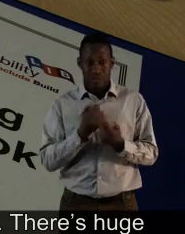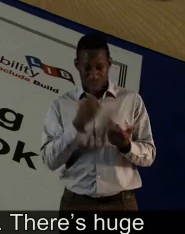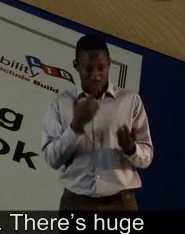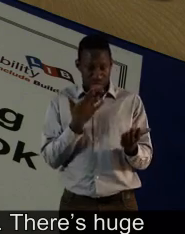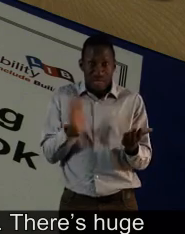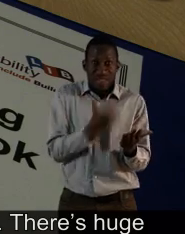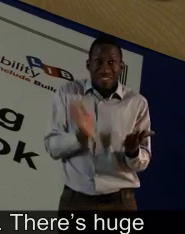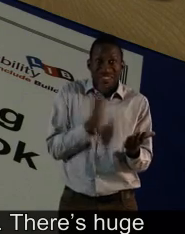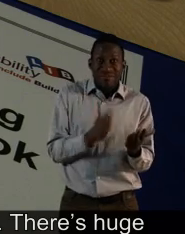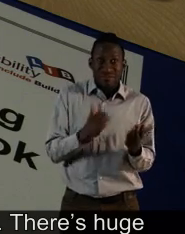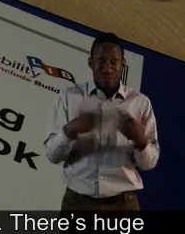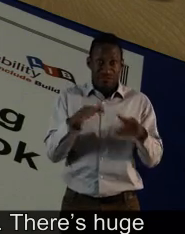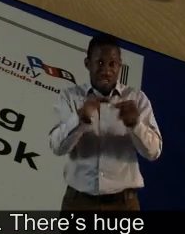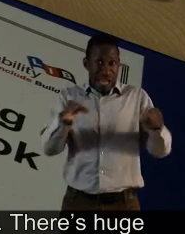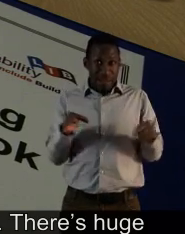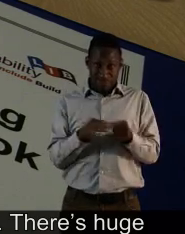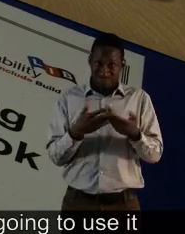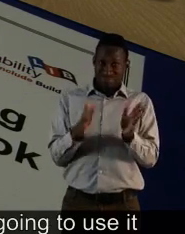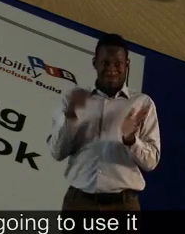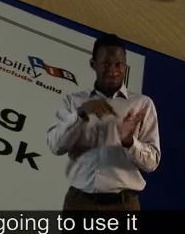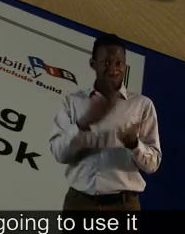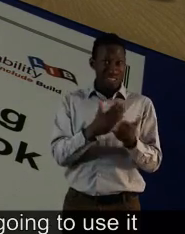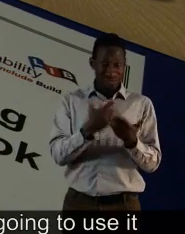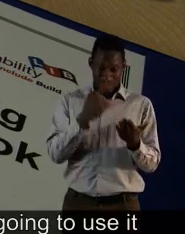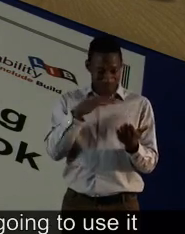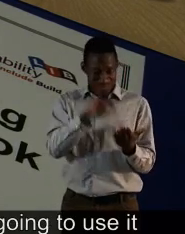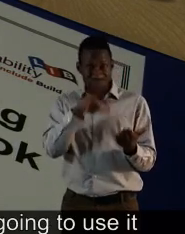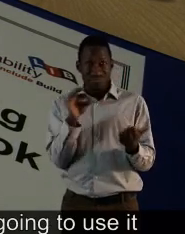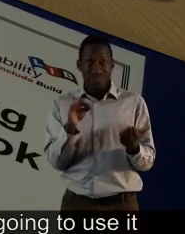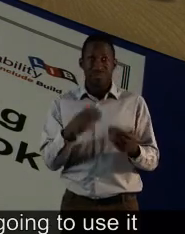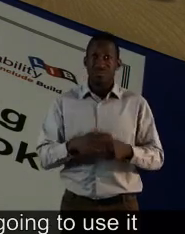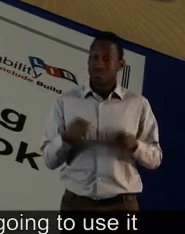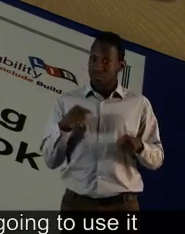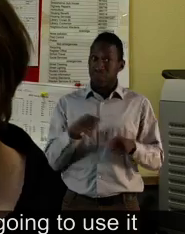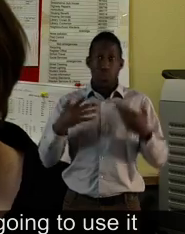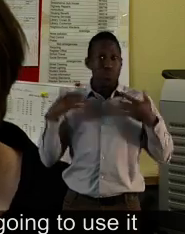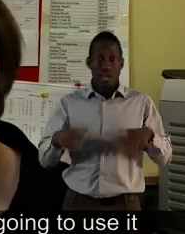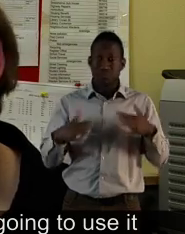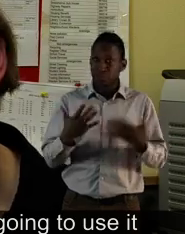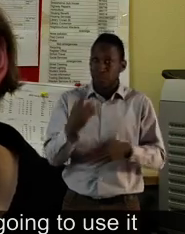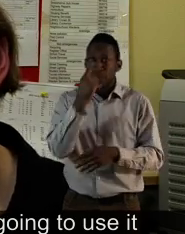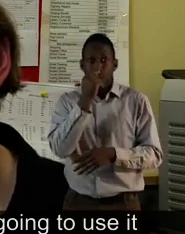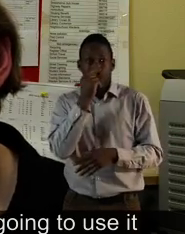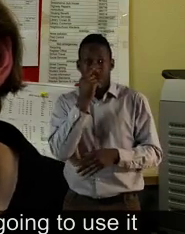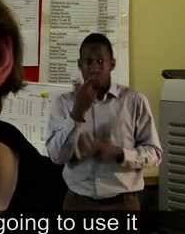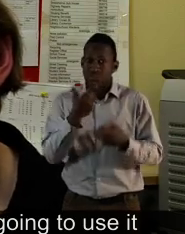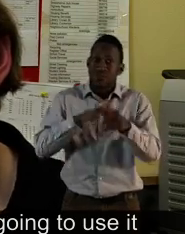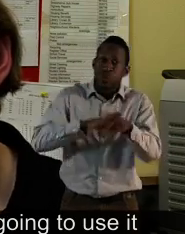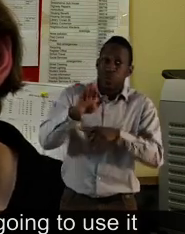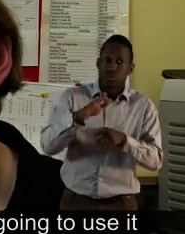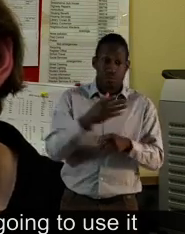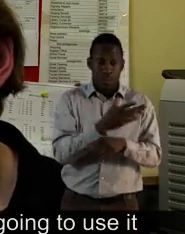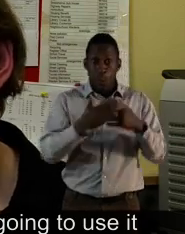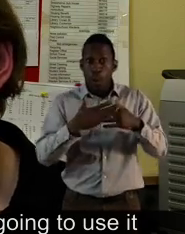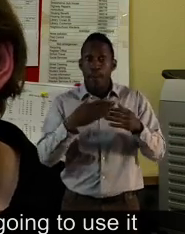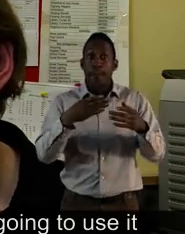There's huge potential with it, and there's the potential to add more modules to it as well. We're going to use it all the time as a kind of a